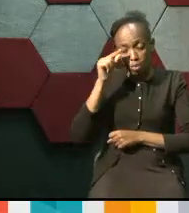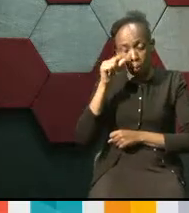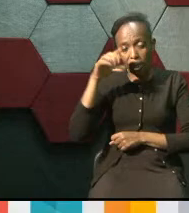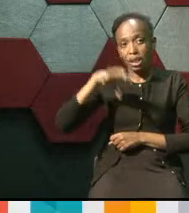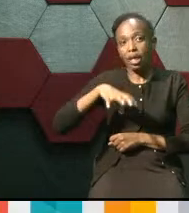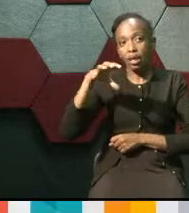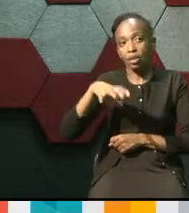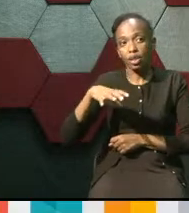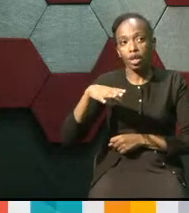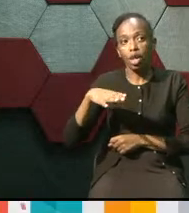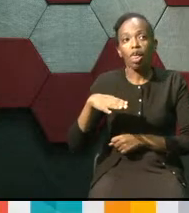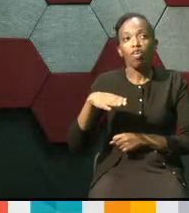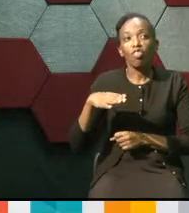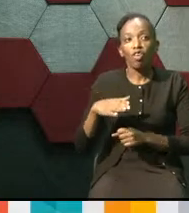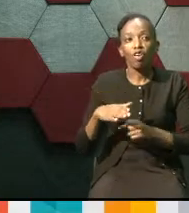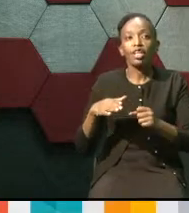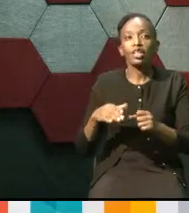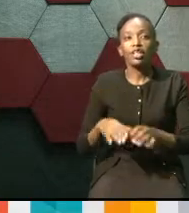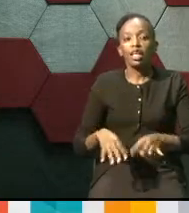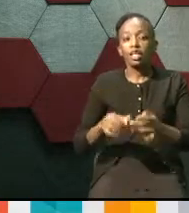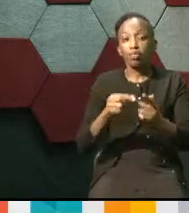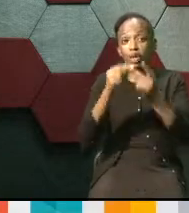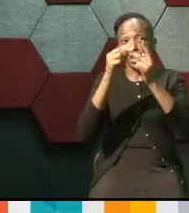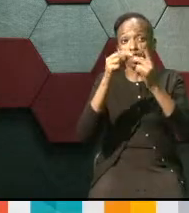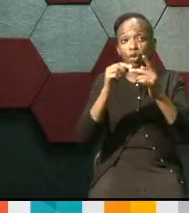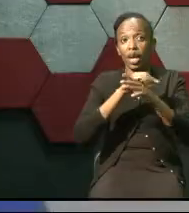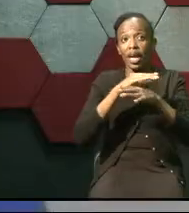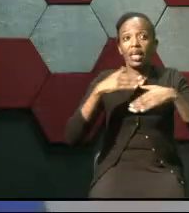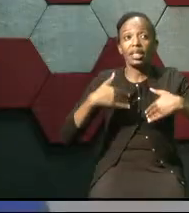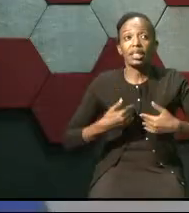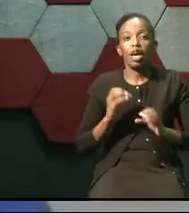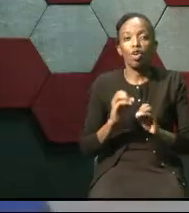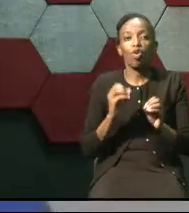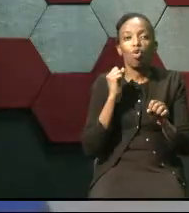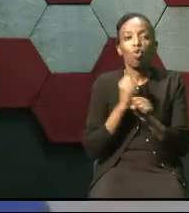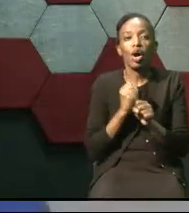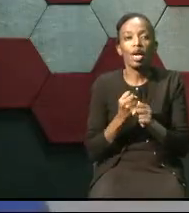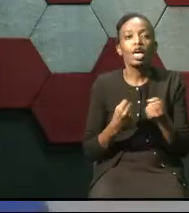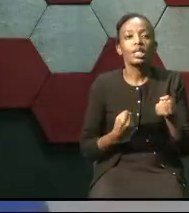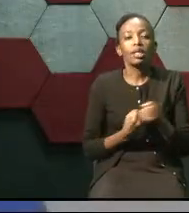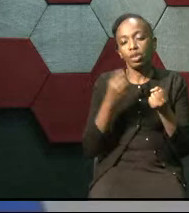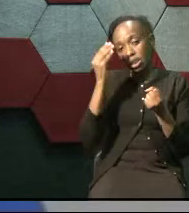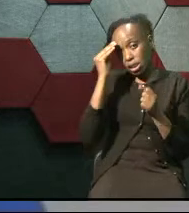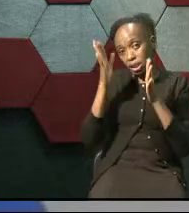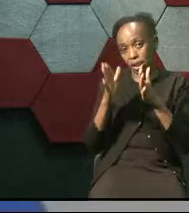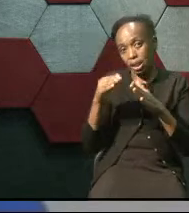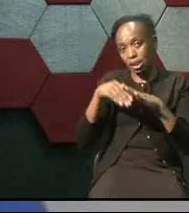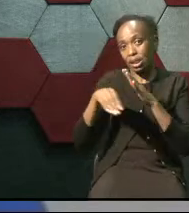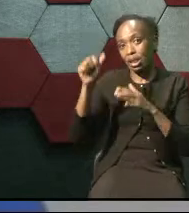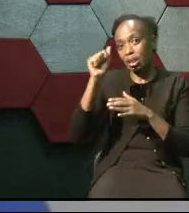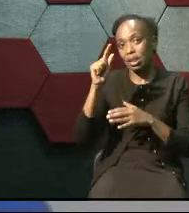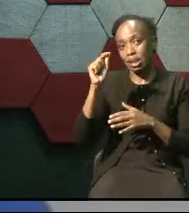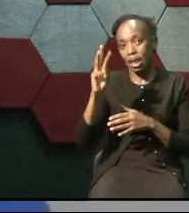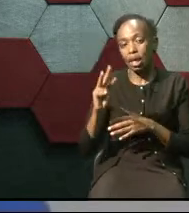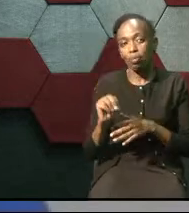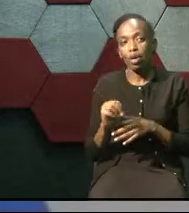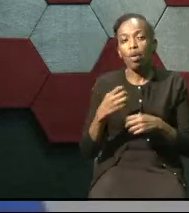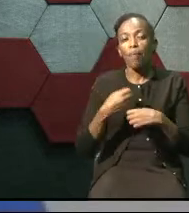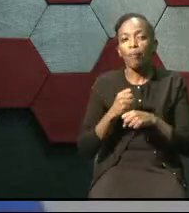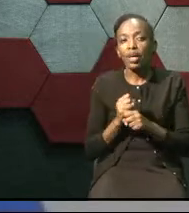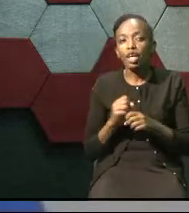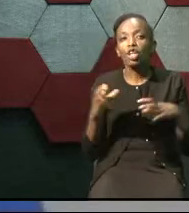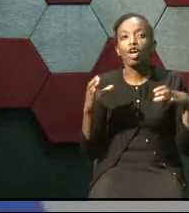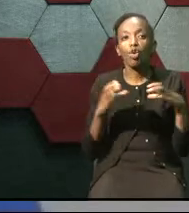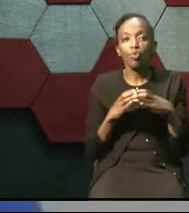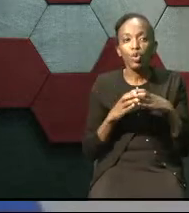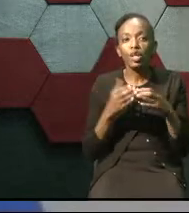County for his outstanding and tireless work supporting students in STEM, making the